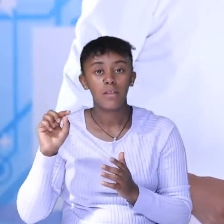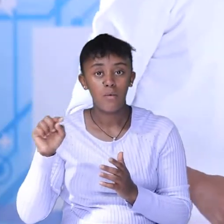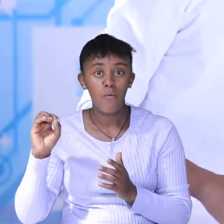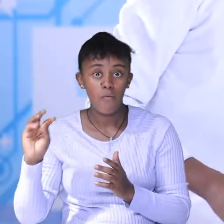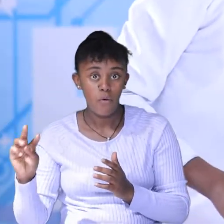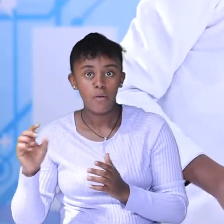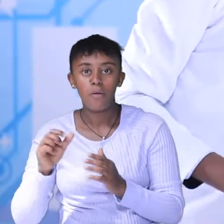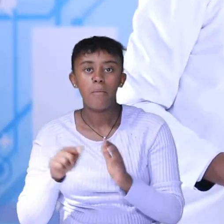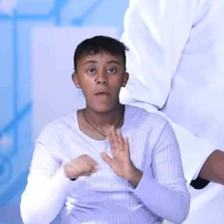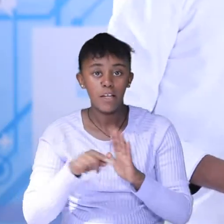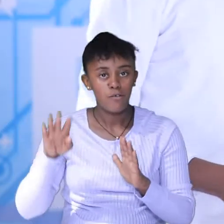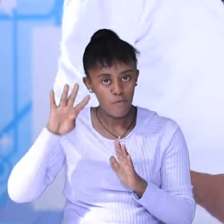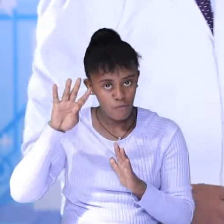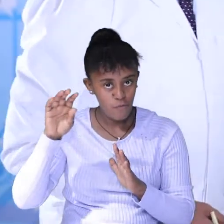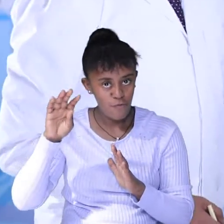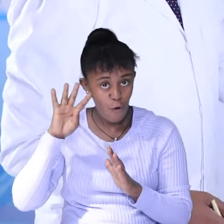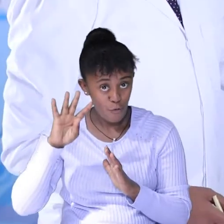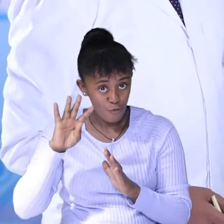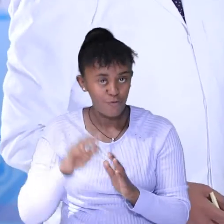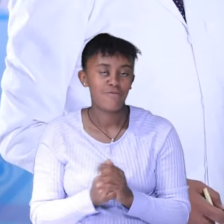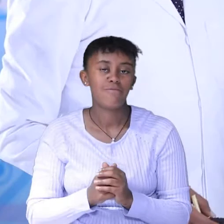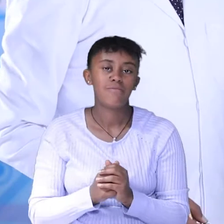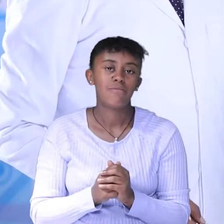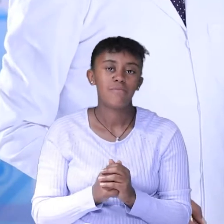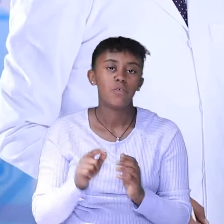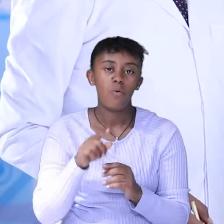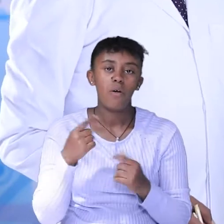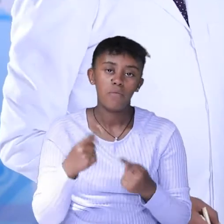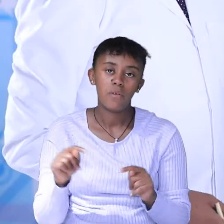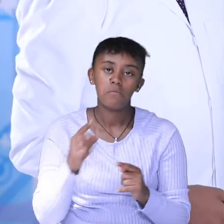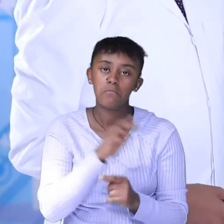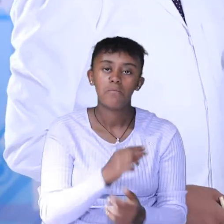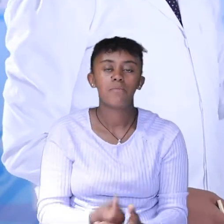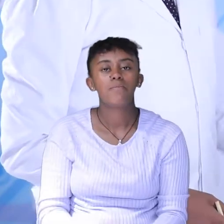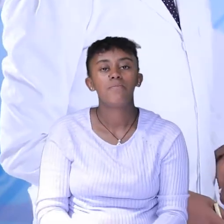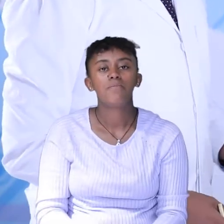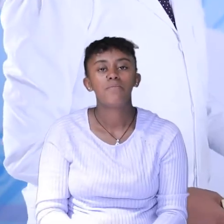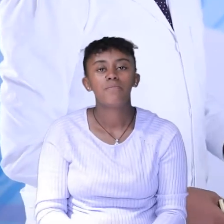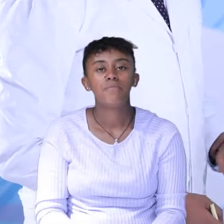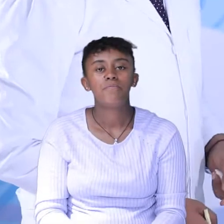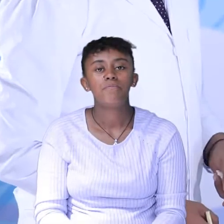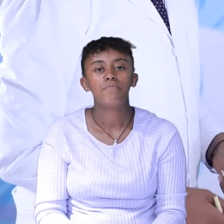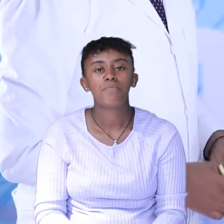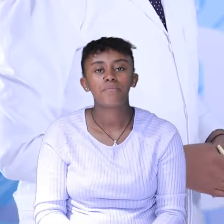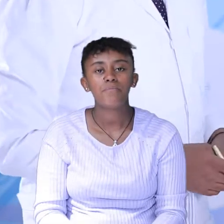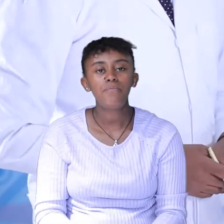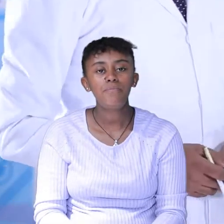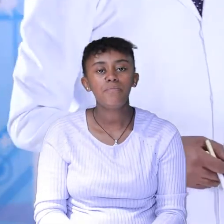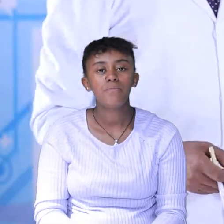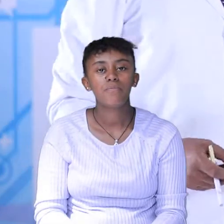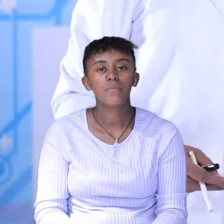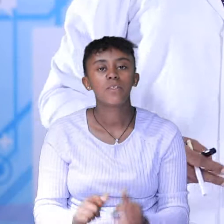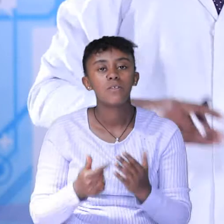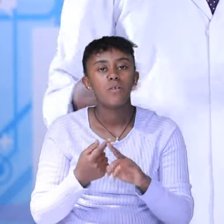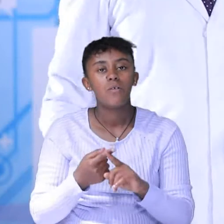times 10 to the power of minus 4 Newton meter. I hope you have tried to determine this. Now let's proceed.